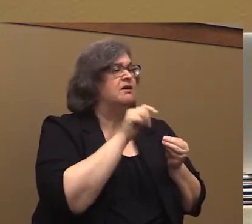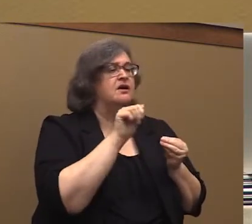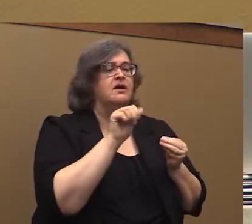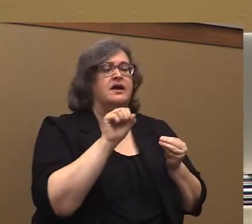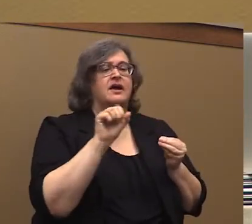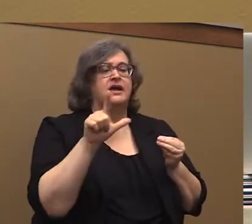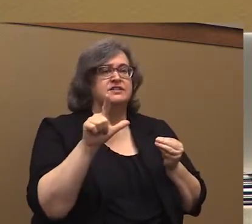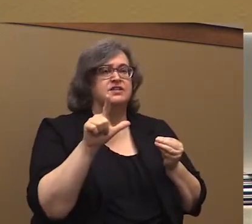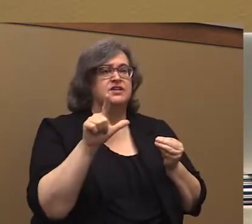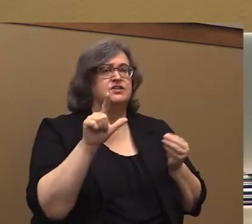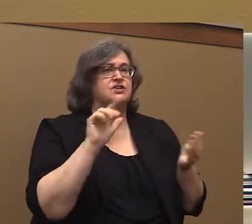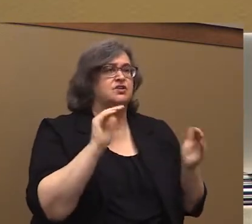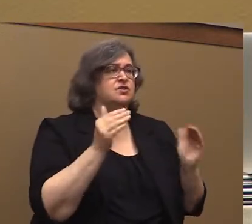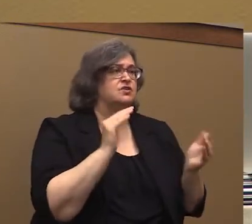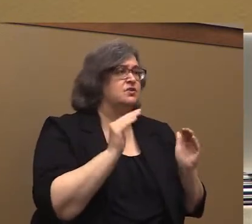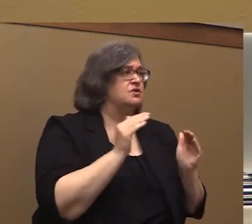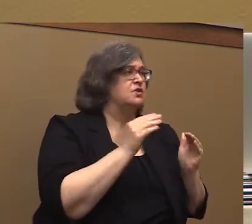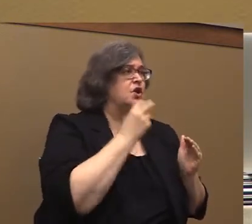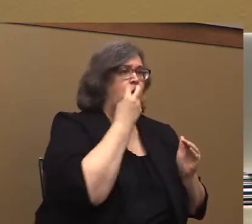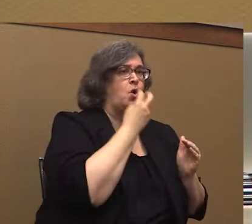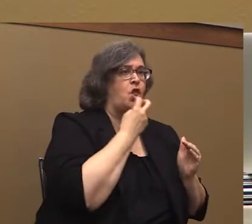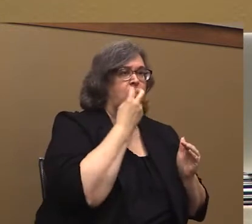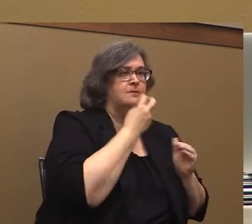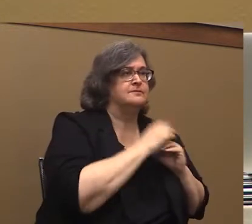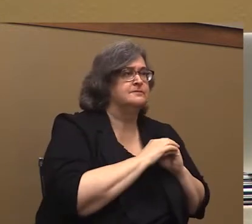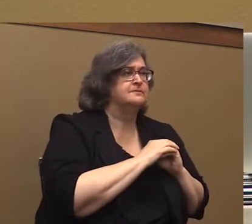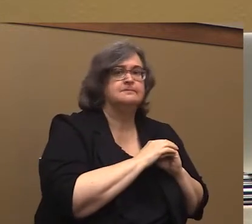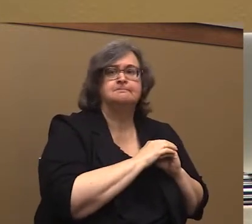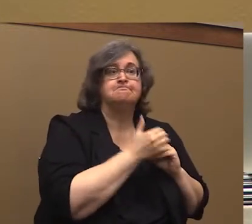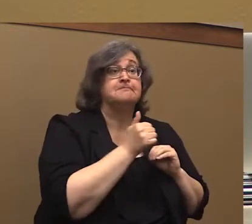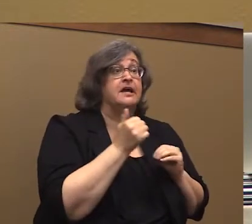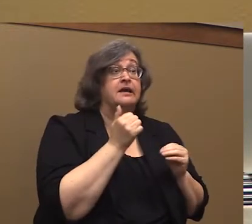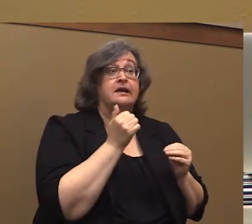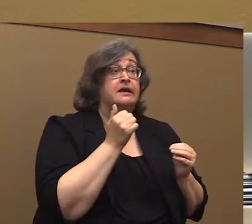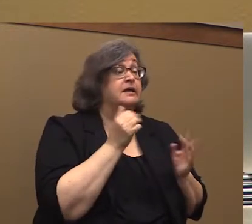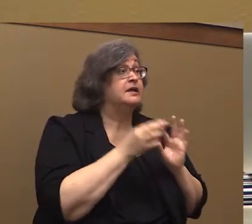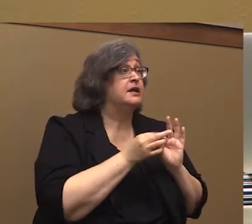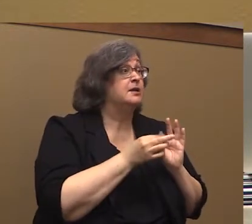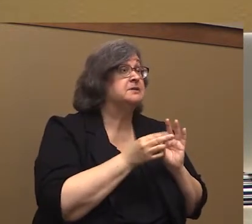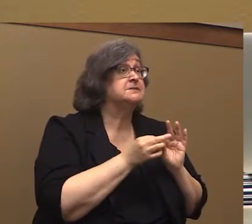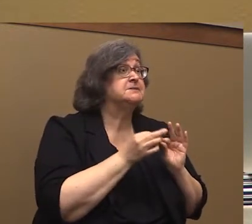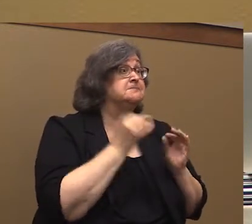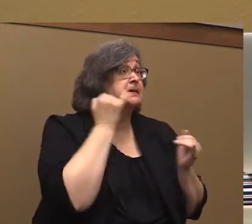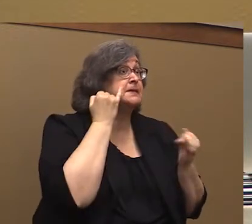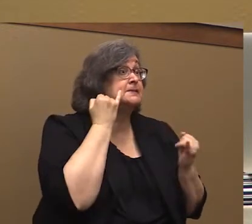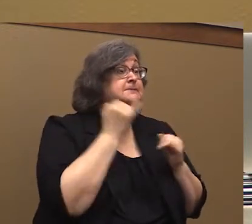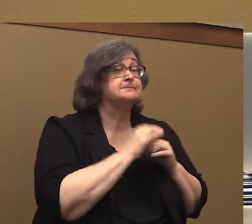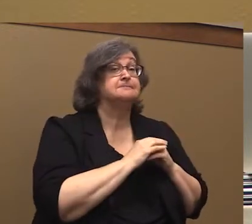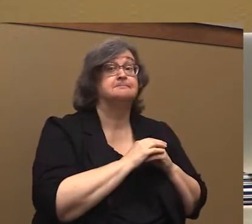about ASL versus oral? Any thoughts?